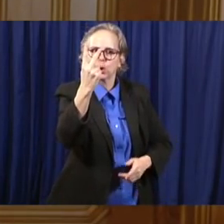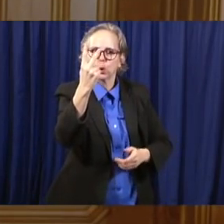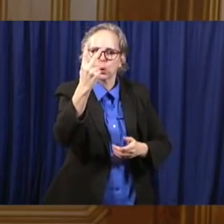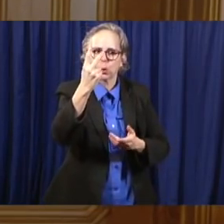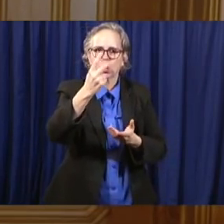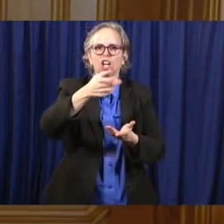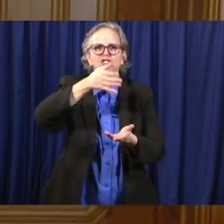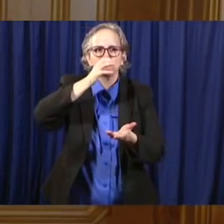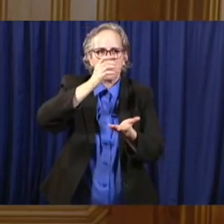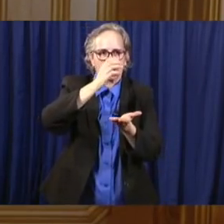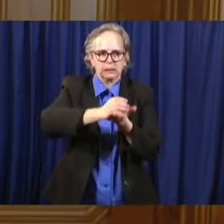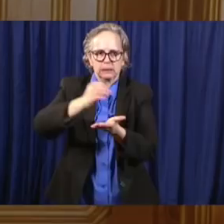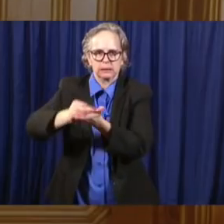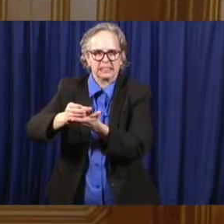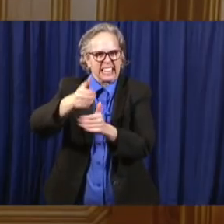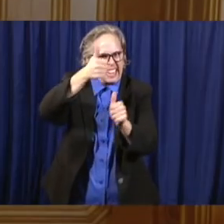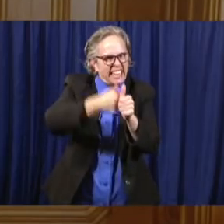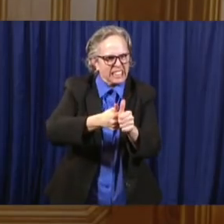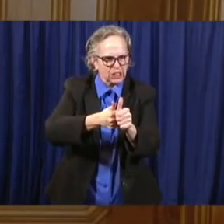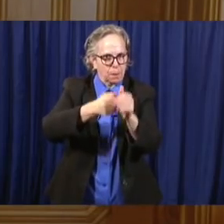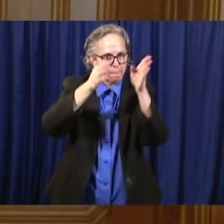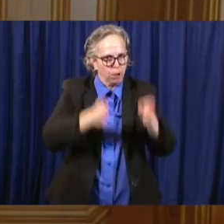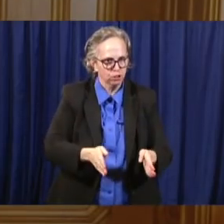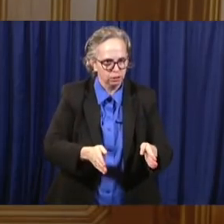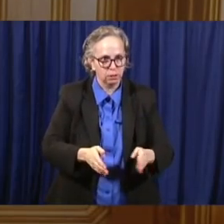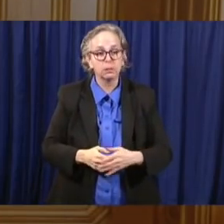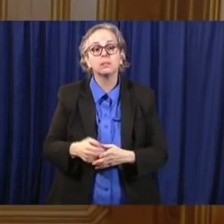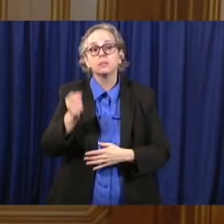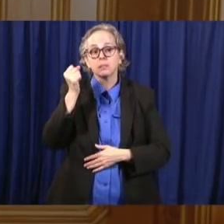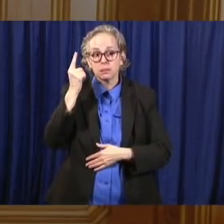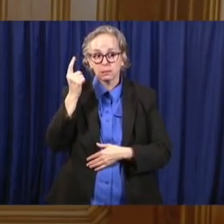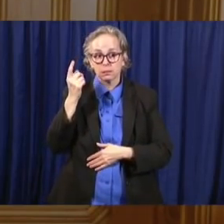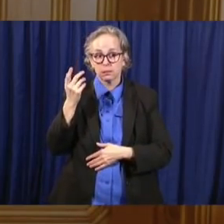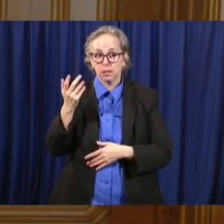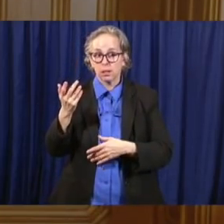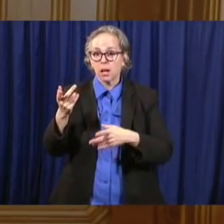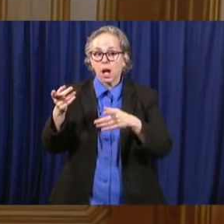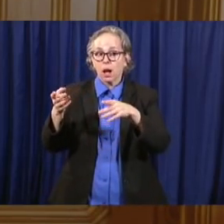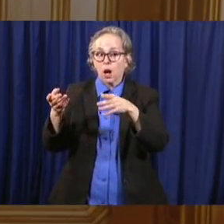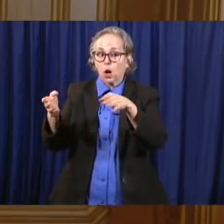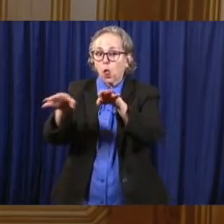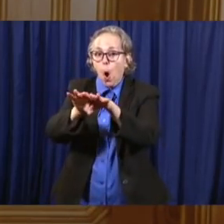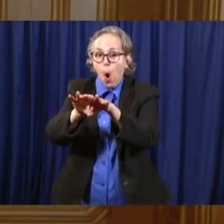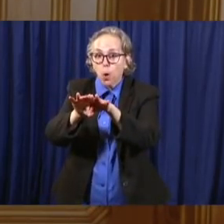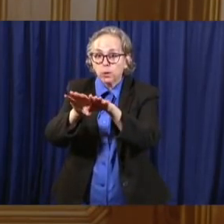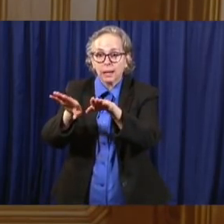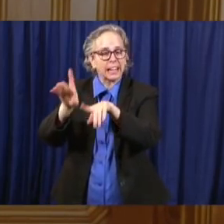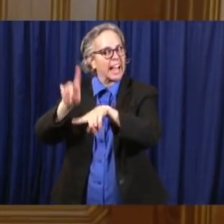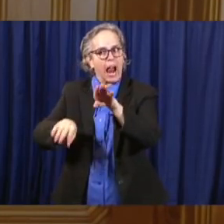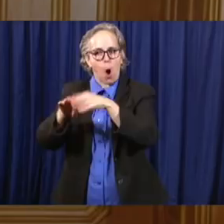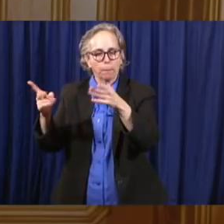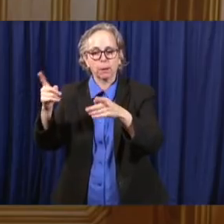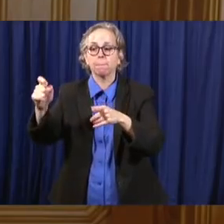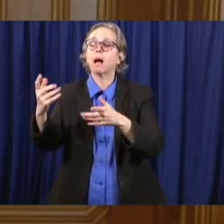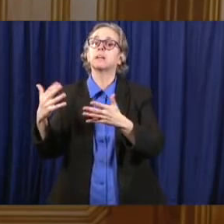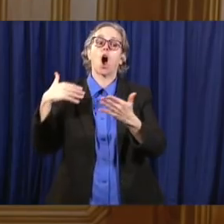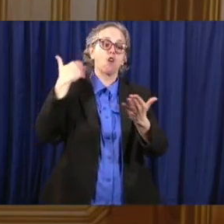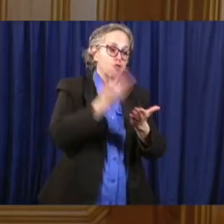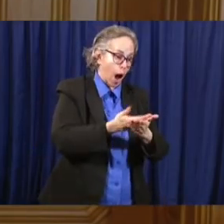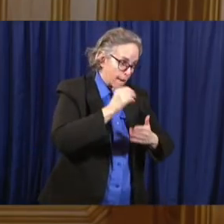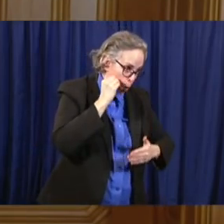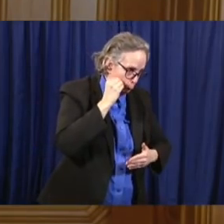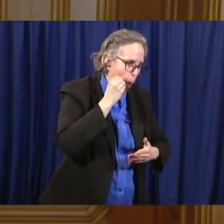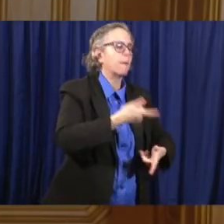prepackaged, that cannot be opened until you get home, but 2 drinks per